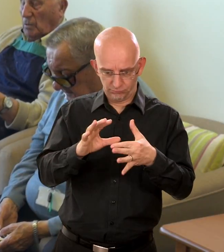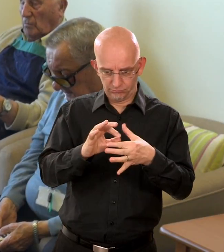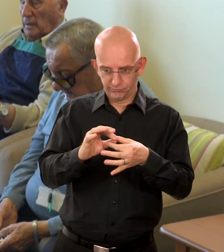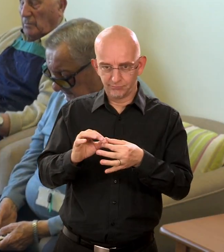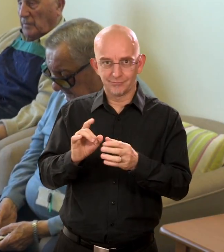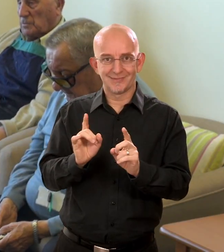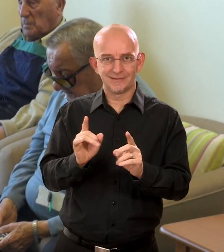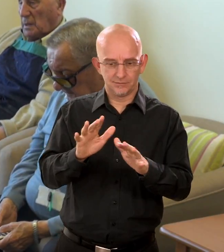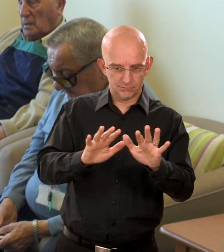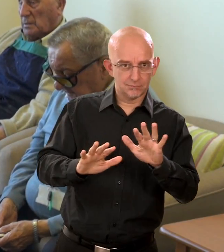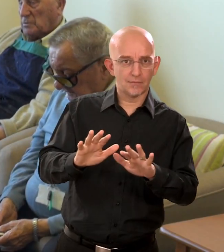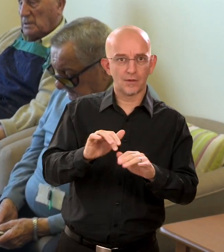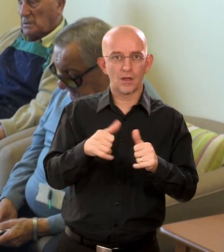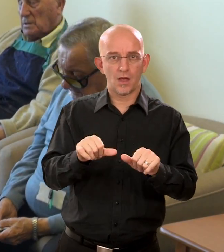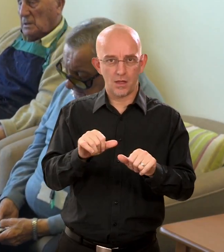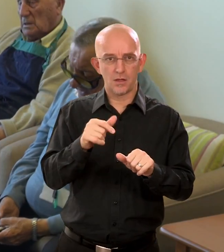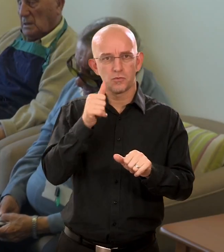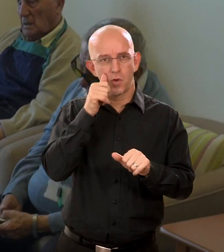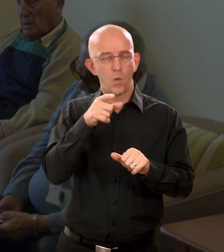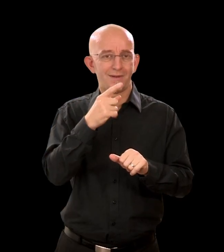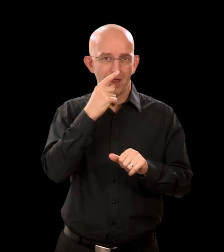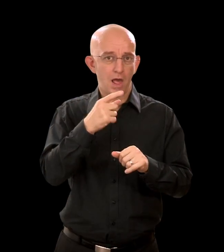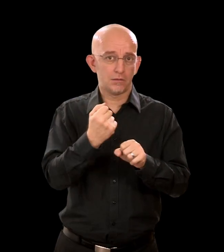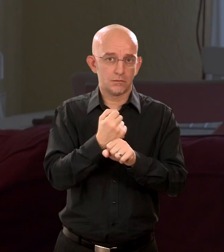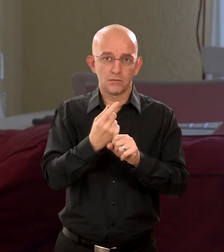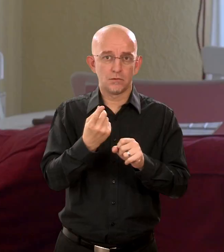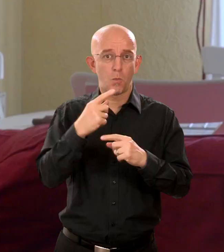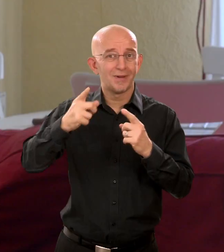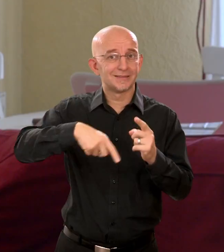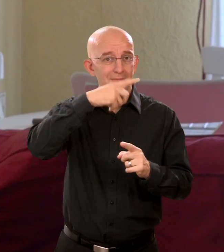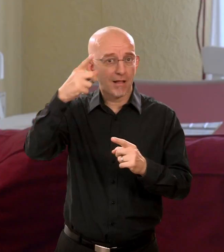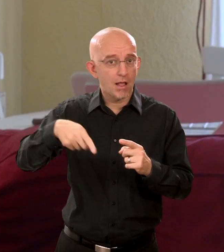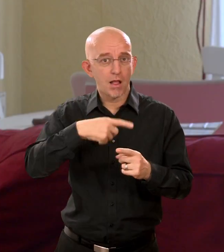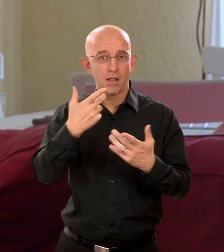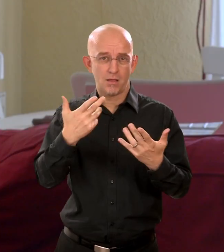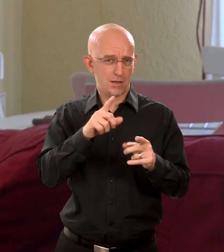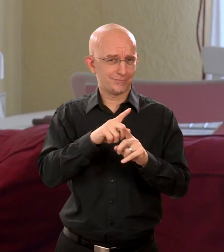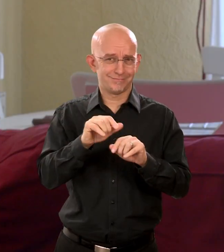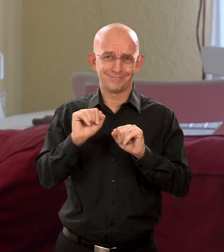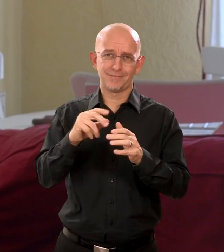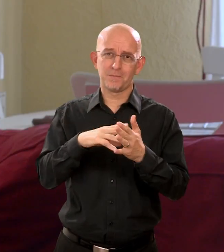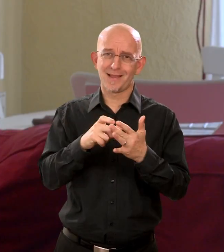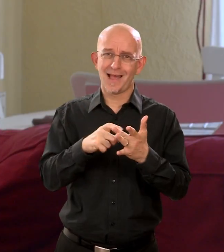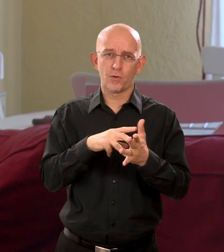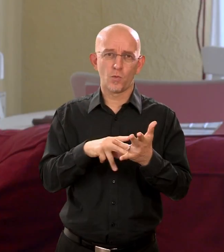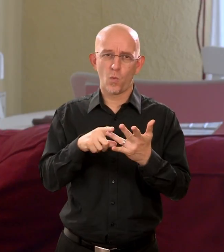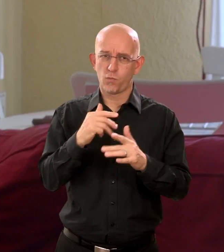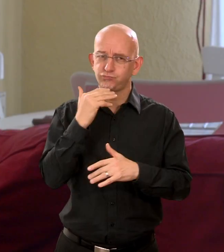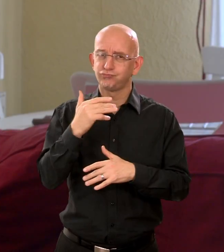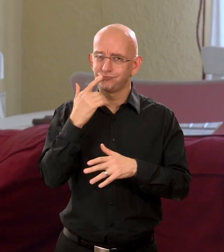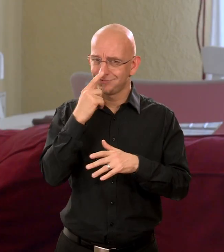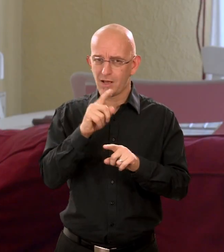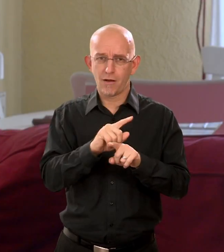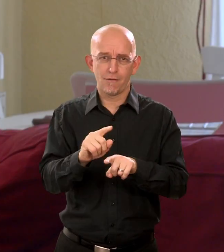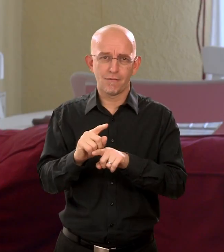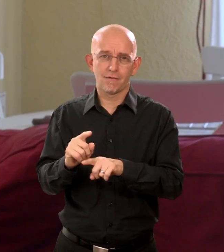can make all manner of things with Meccano sets. Yeah. I remember my brother having Meccano and playing with it together,